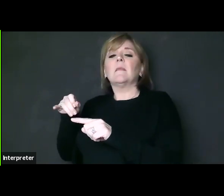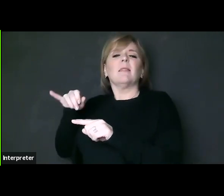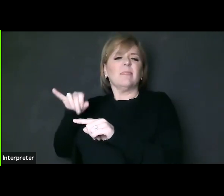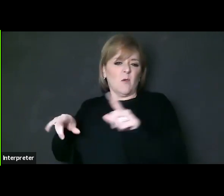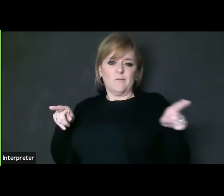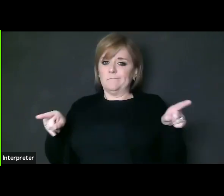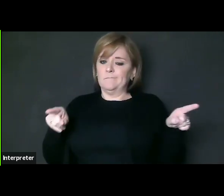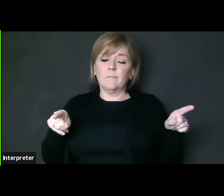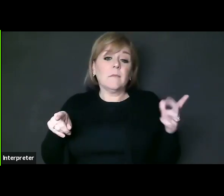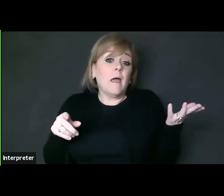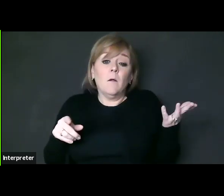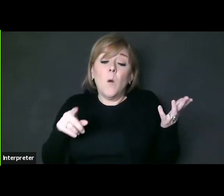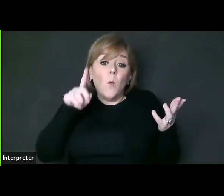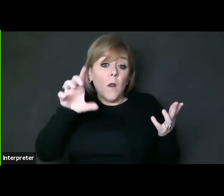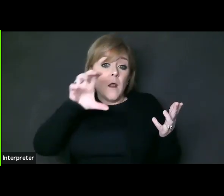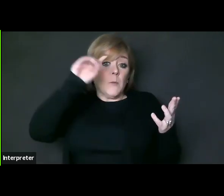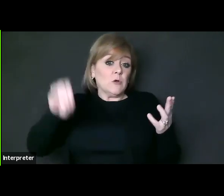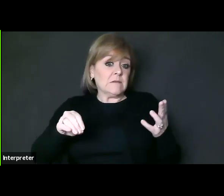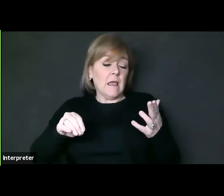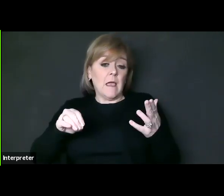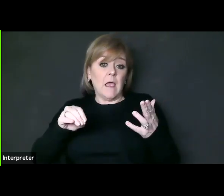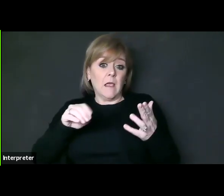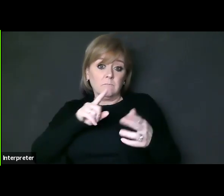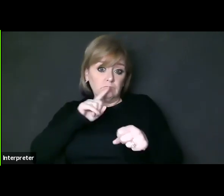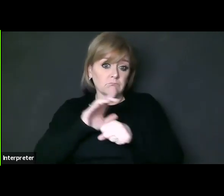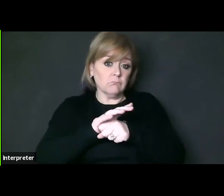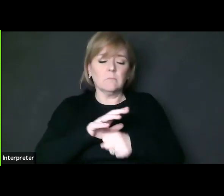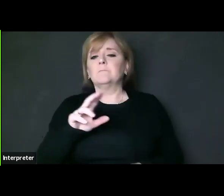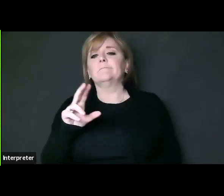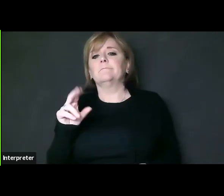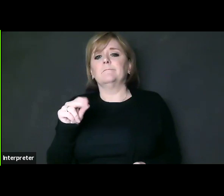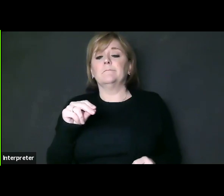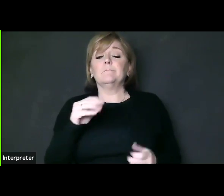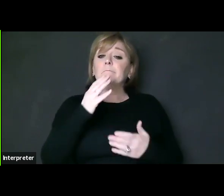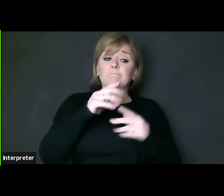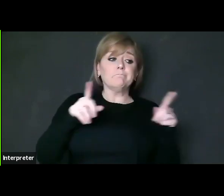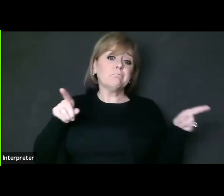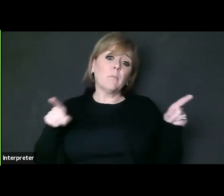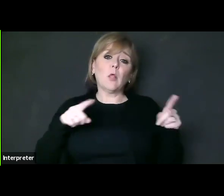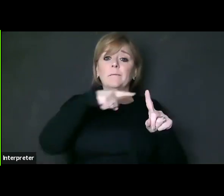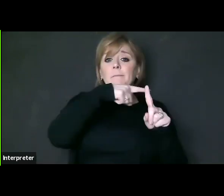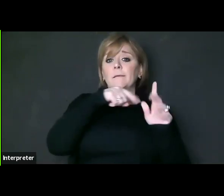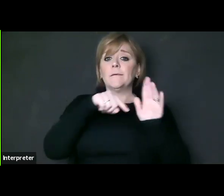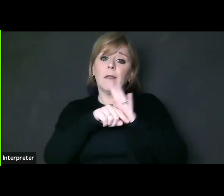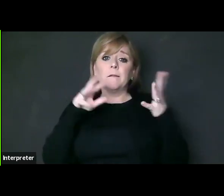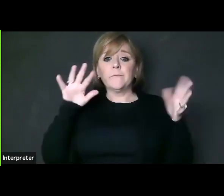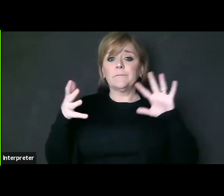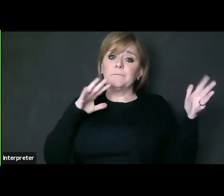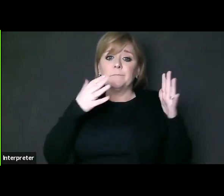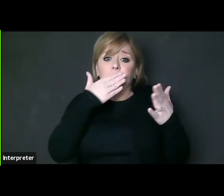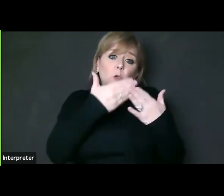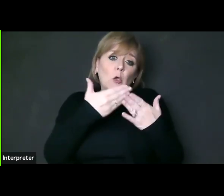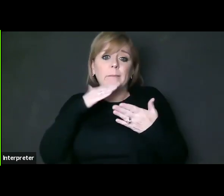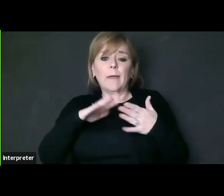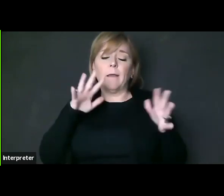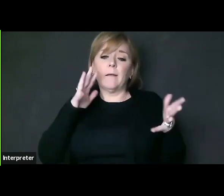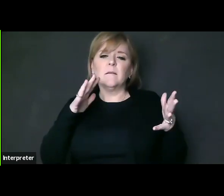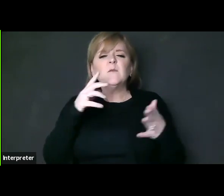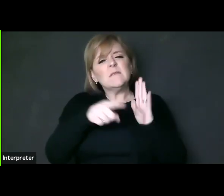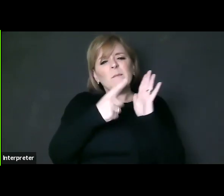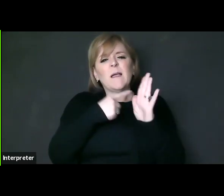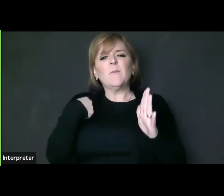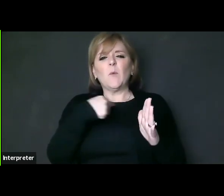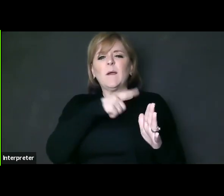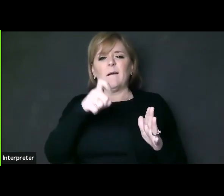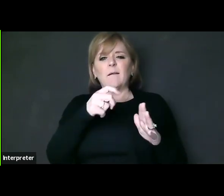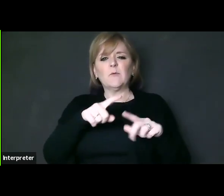not foolproof, they're not perfect. They all have their flaws, they all have their good things about them. So we have to use them in combination sometimes to make